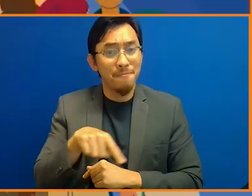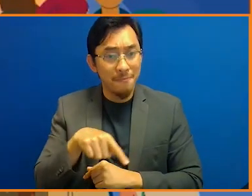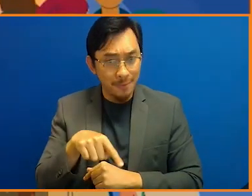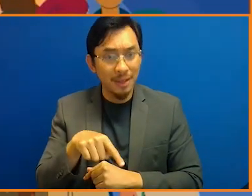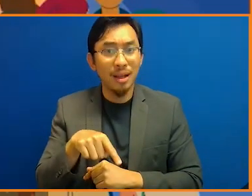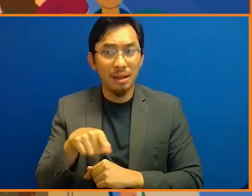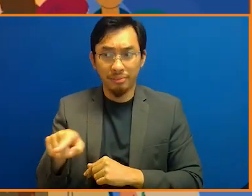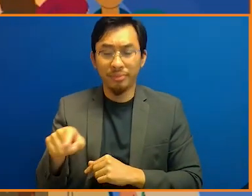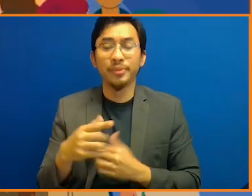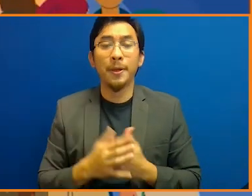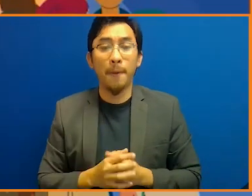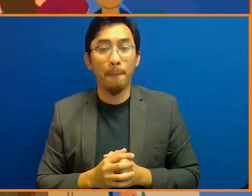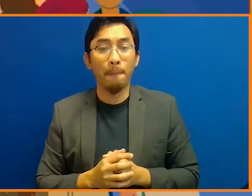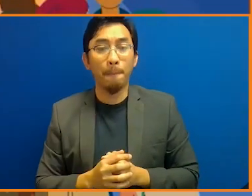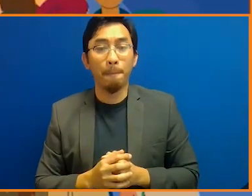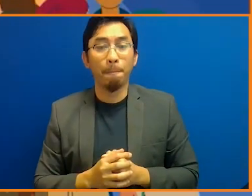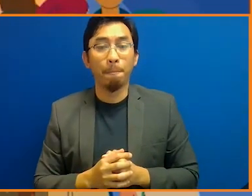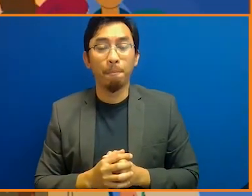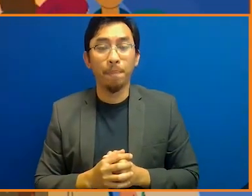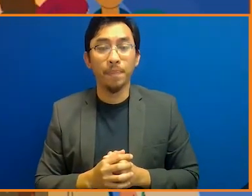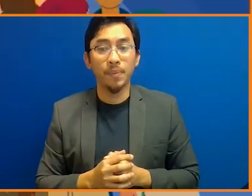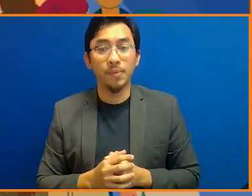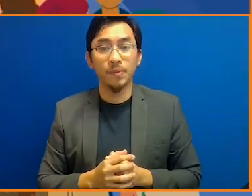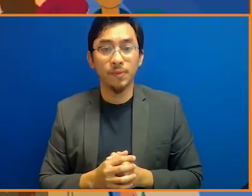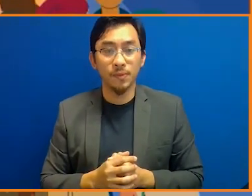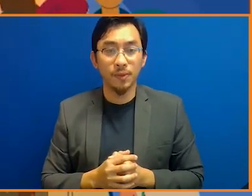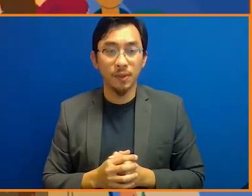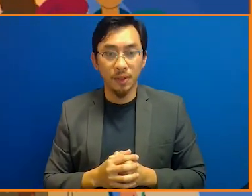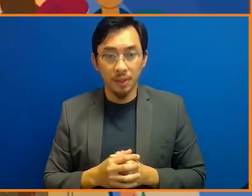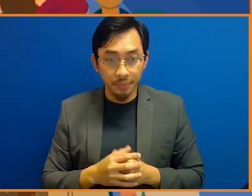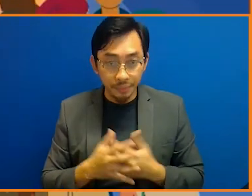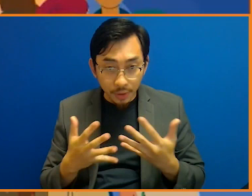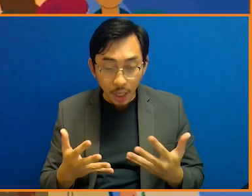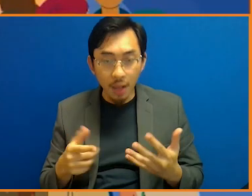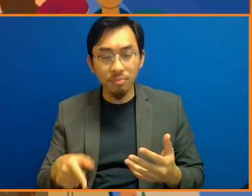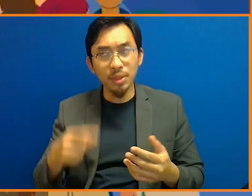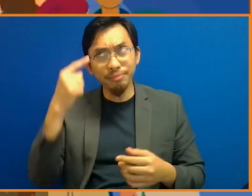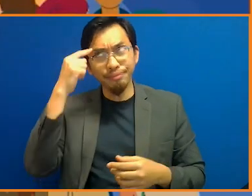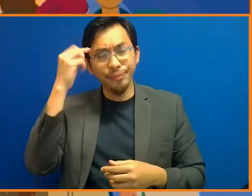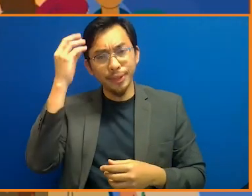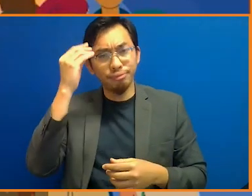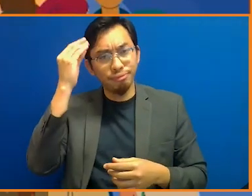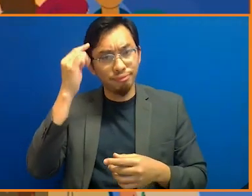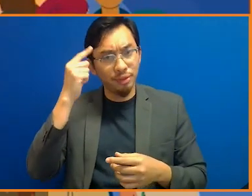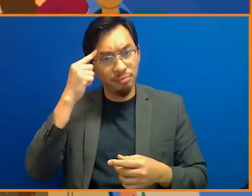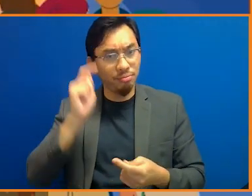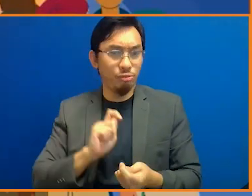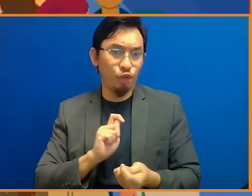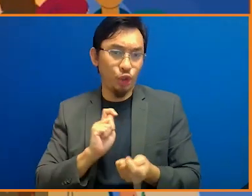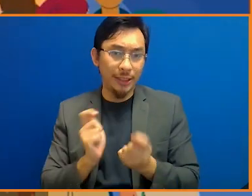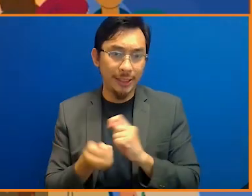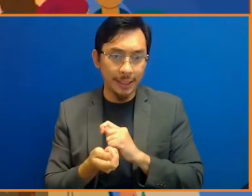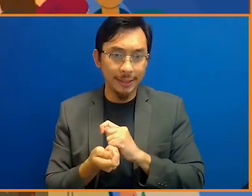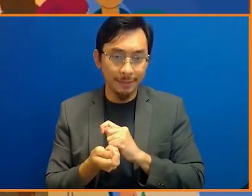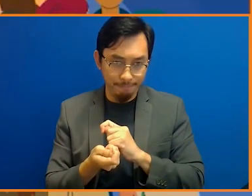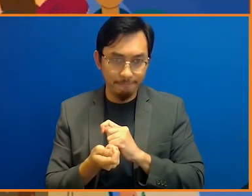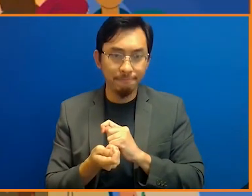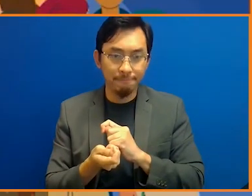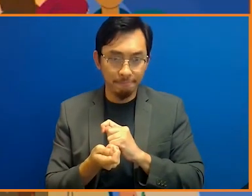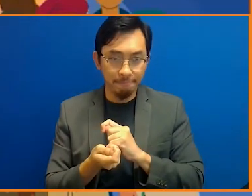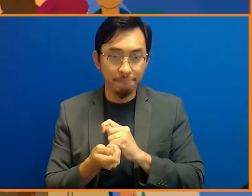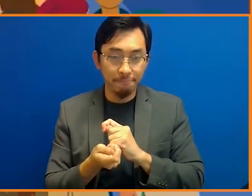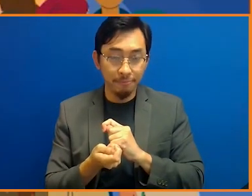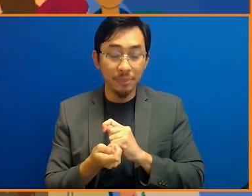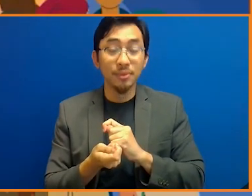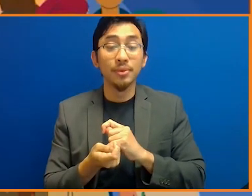the word, even Japanese, from prevention to reduction. This is how we change in our